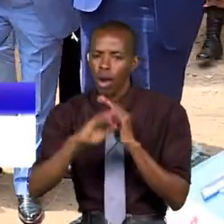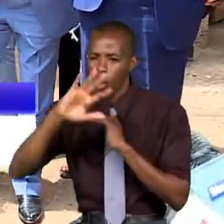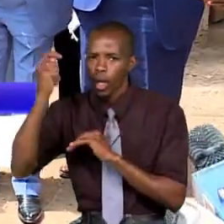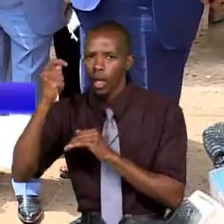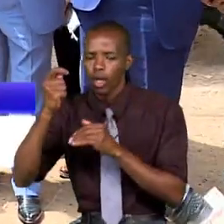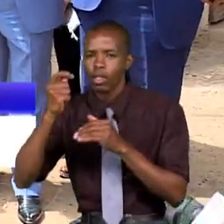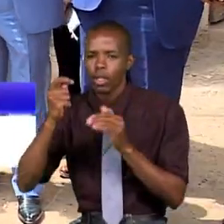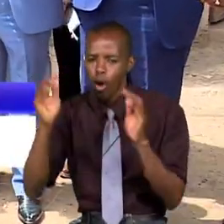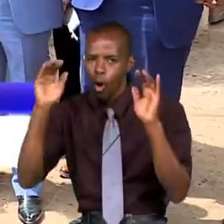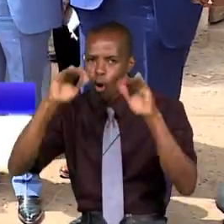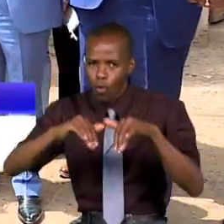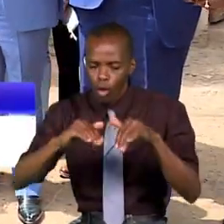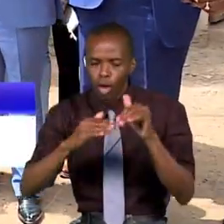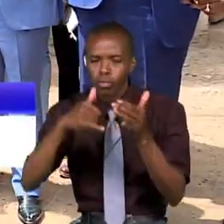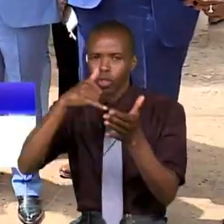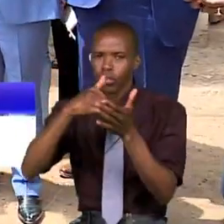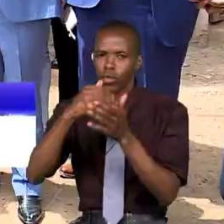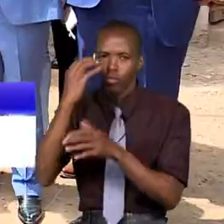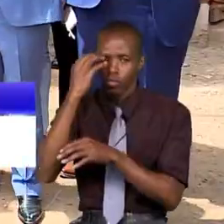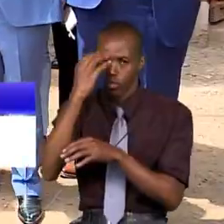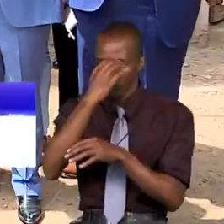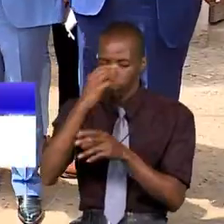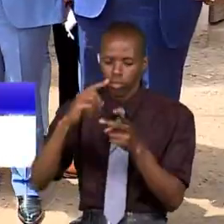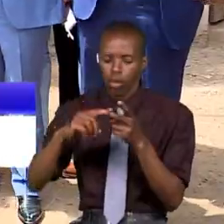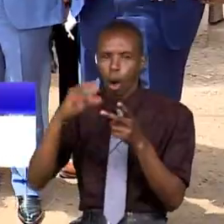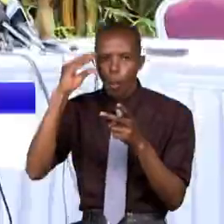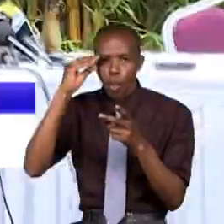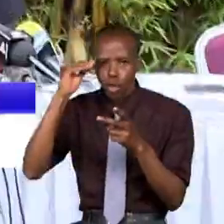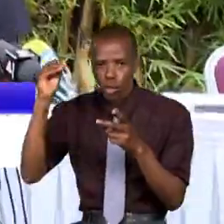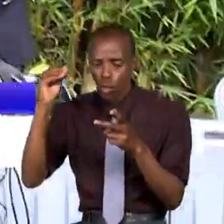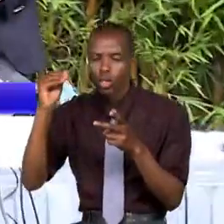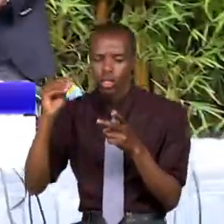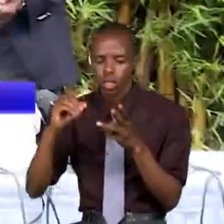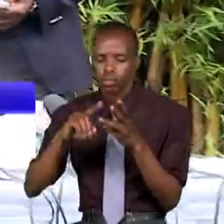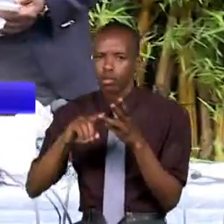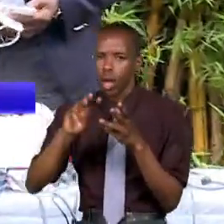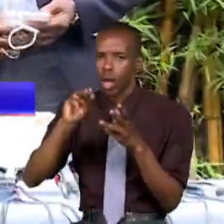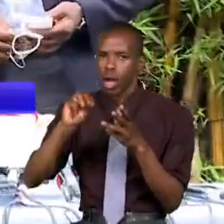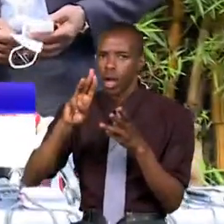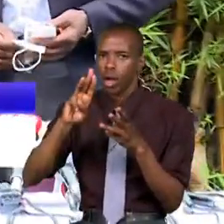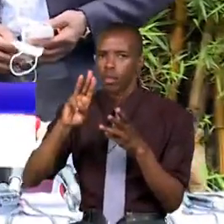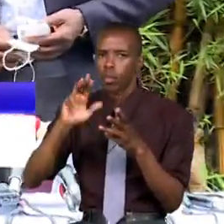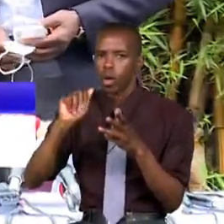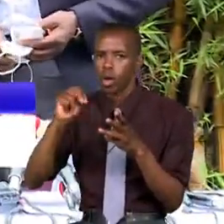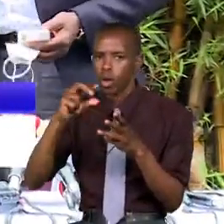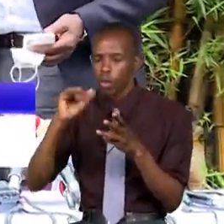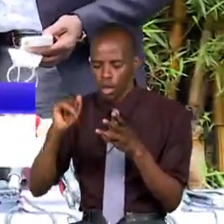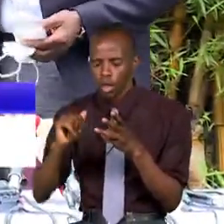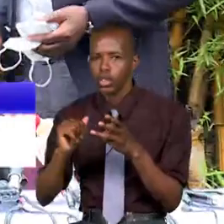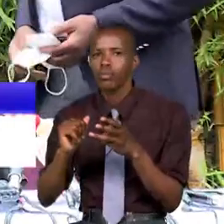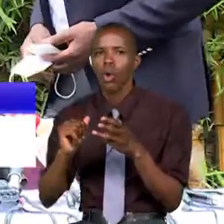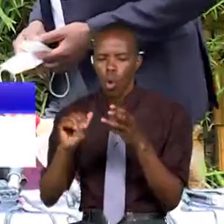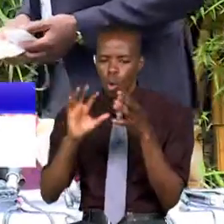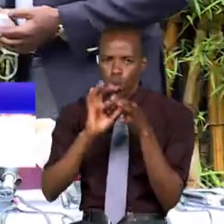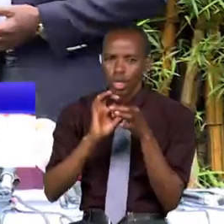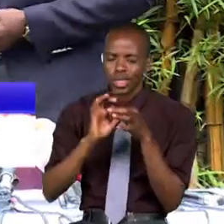Coalition by Mother Karua of NARC Kenya, Moses Kuria of Chama cha Kazi, Mwangi Kiunjuri of TSP, united six